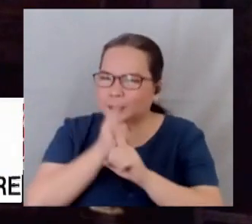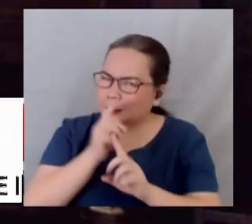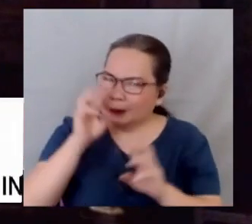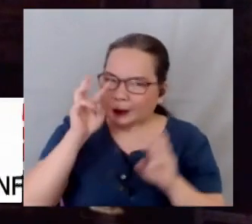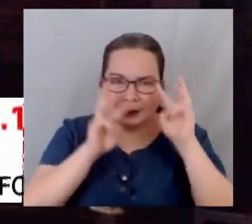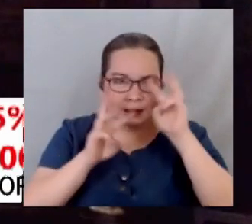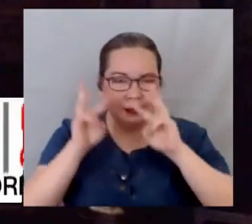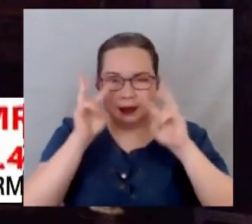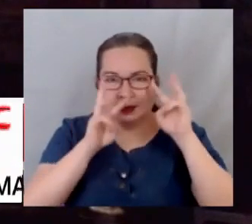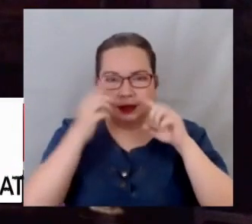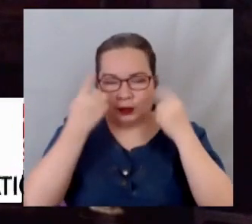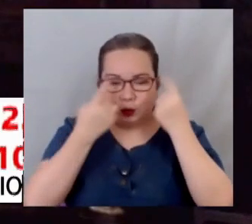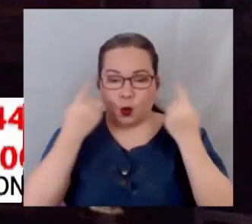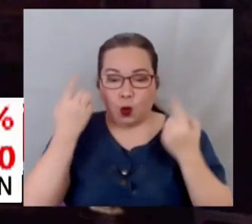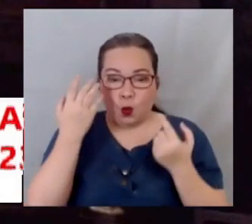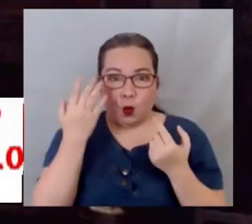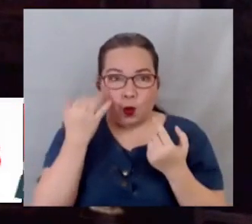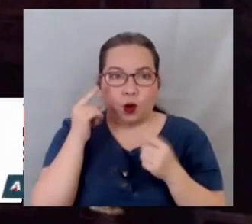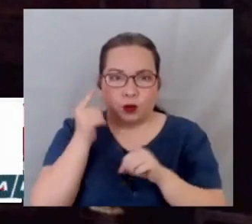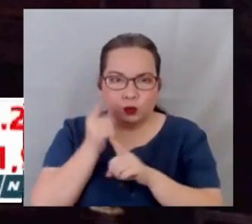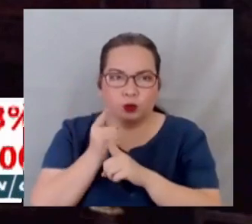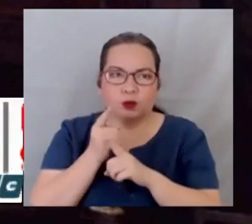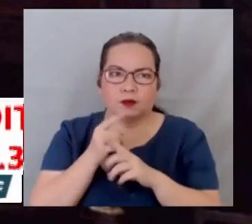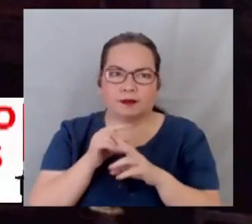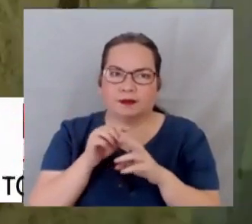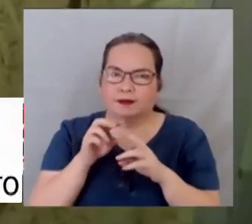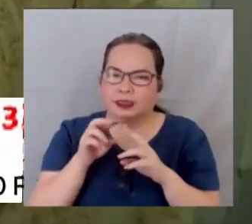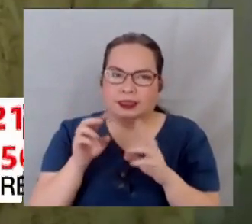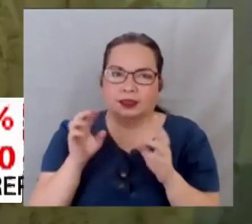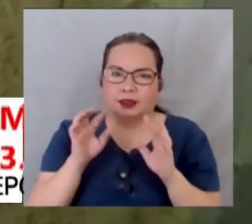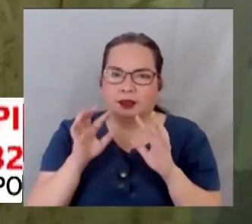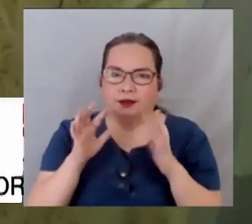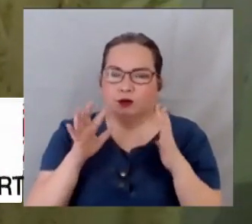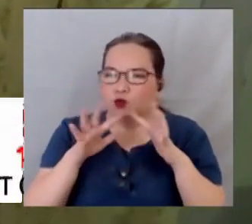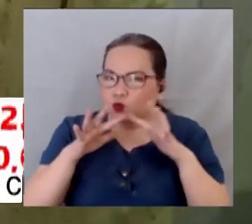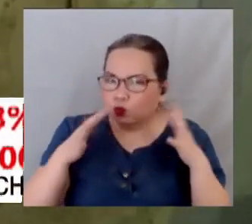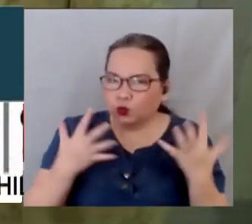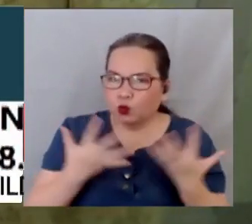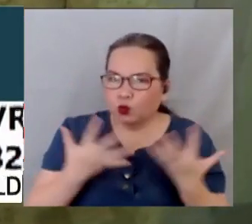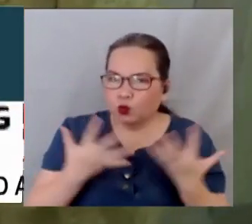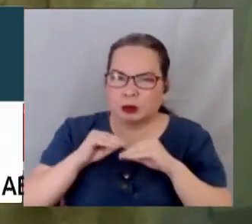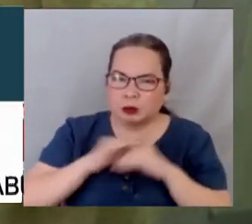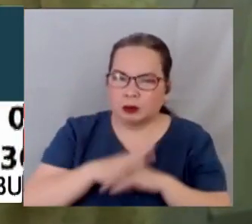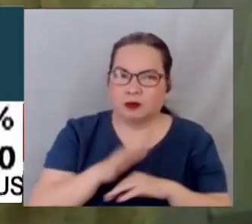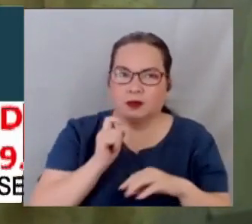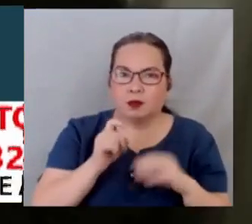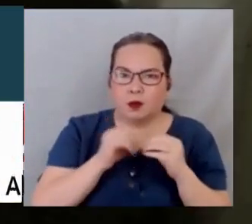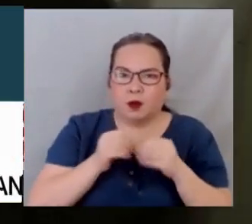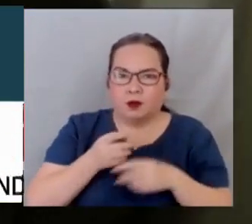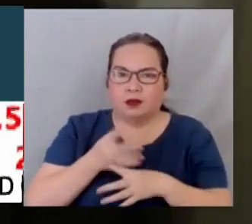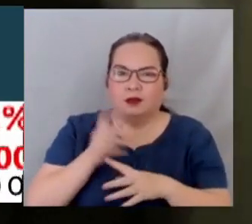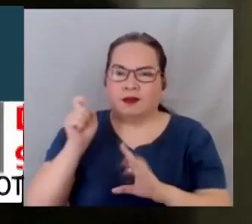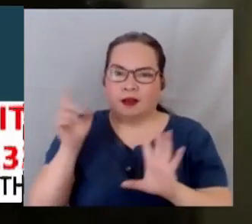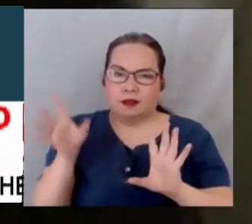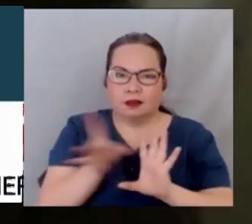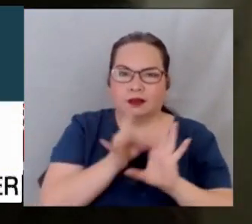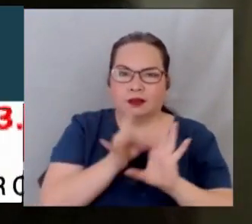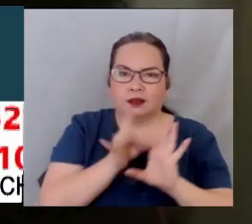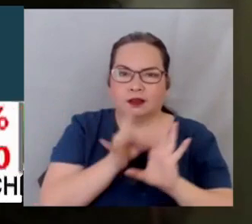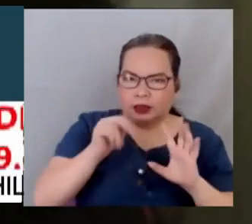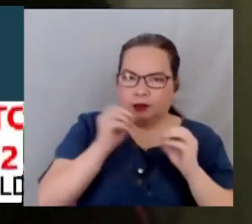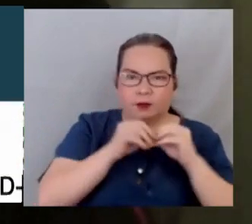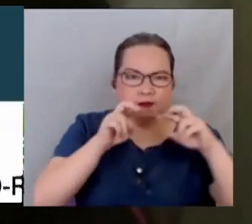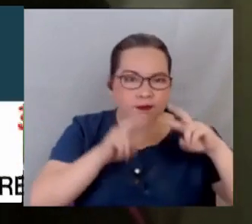the fourth variant to be designated as being of global concern. It will require heightened tracking and analysis since